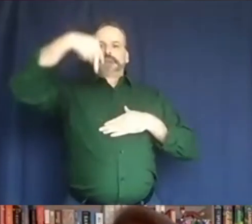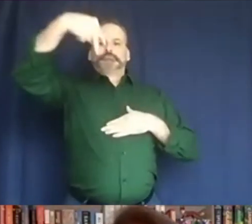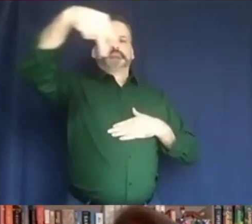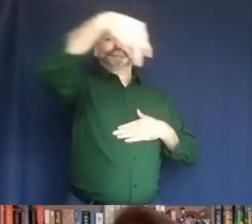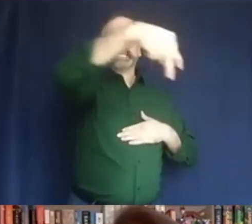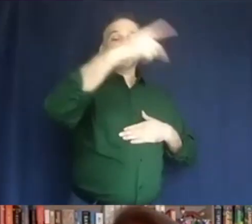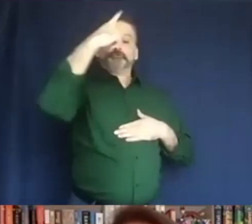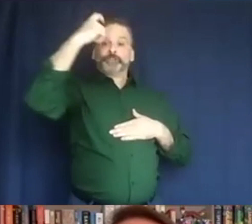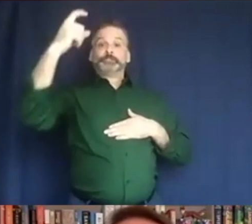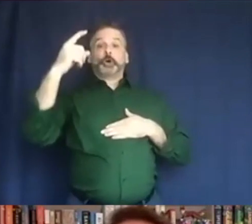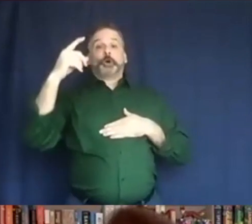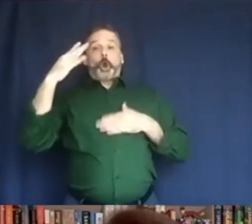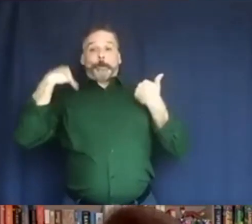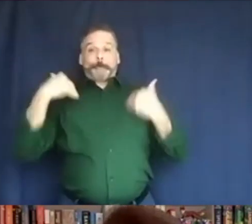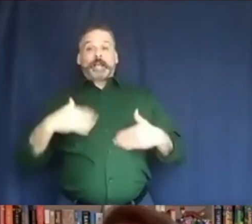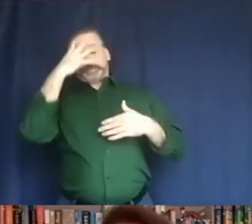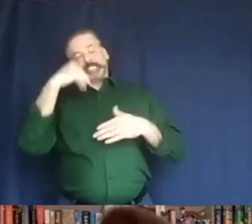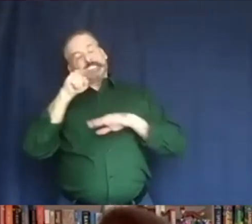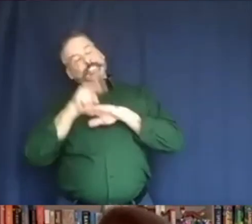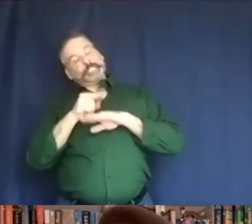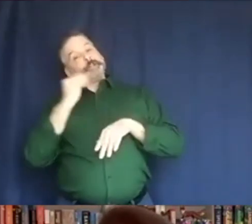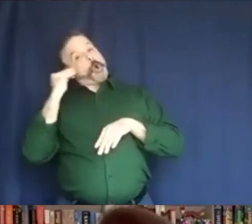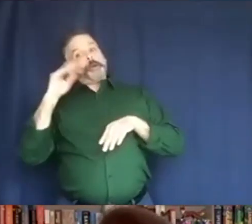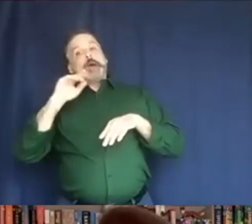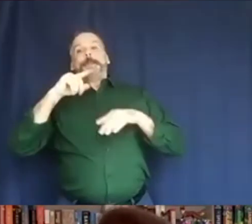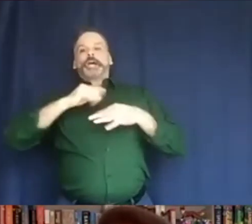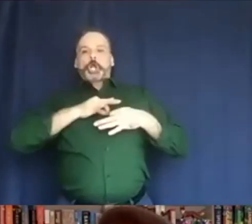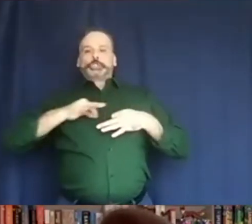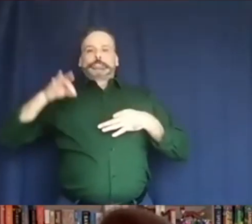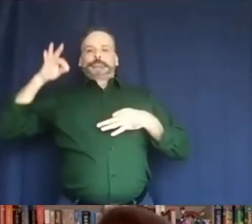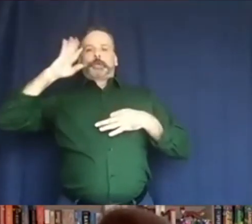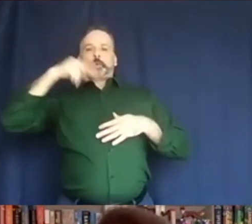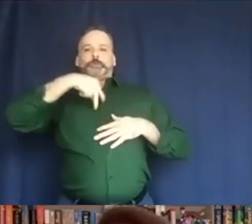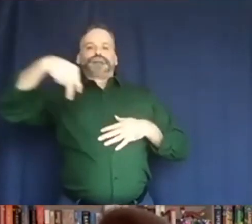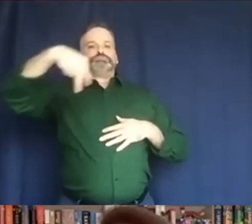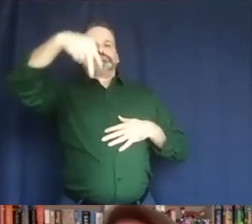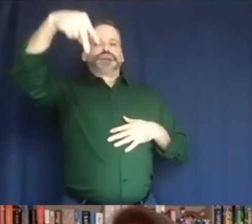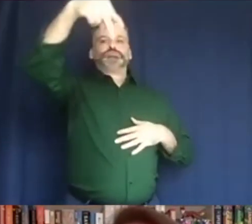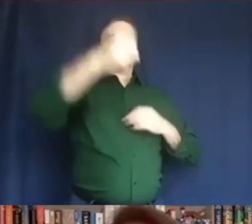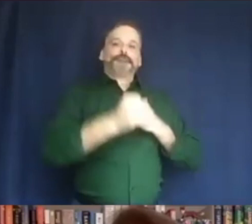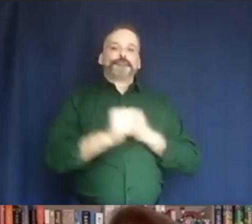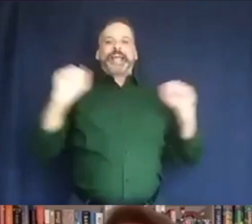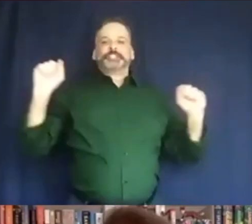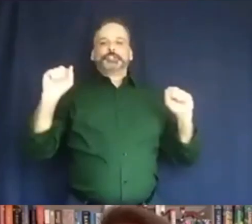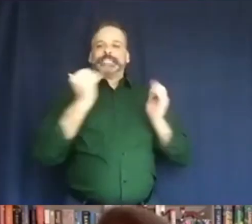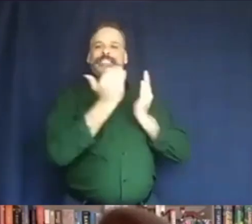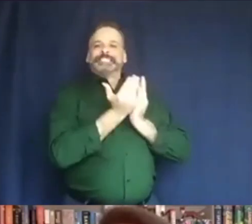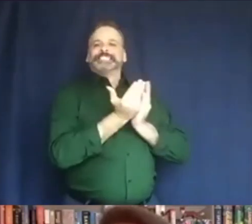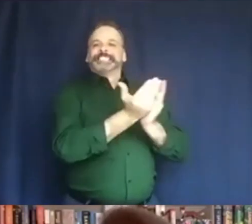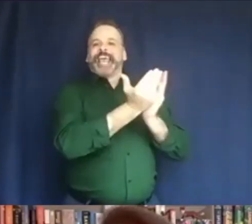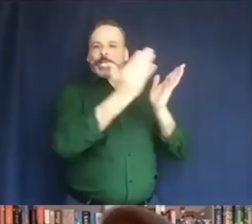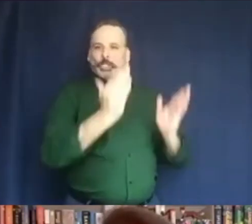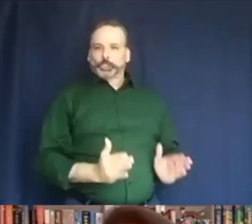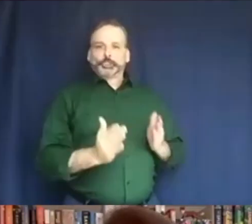at home, but her dream body will be like sailing around rescuing sailors or doing whatever she wants. And I